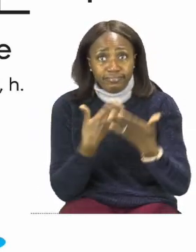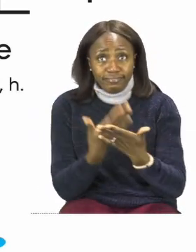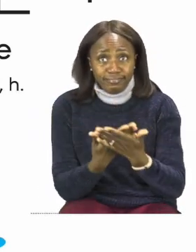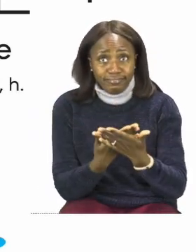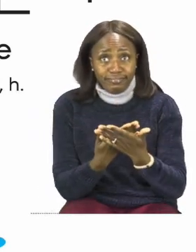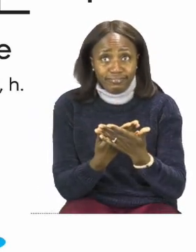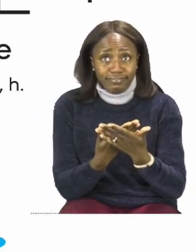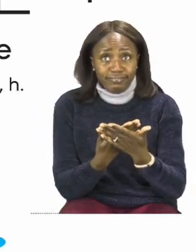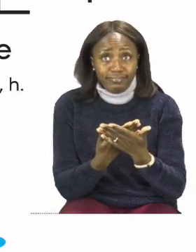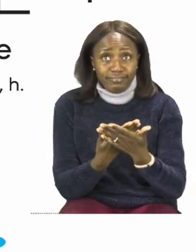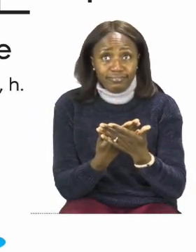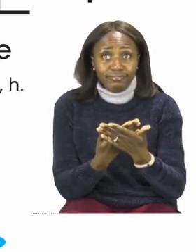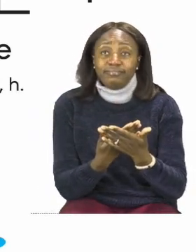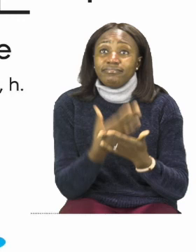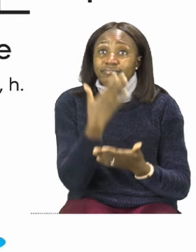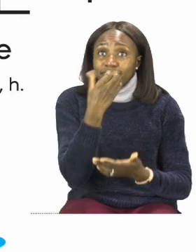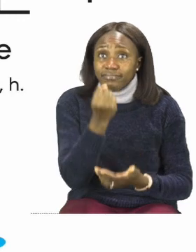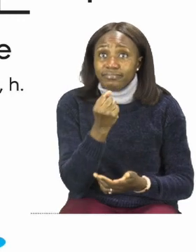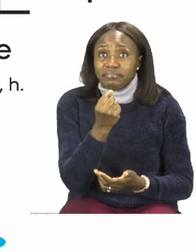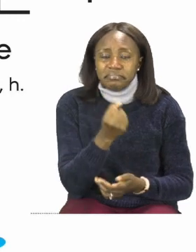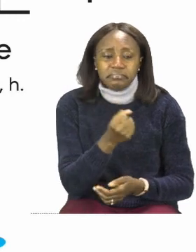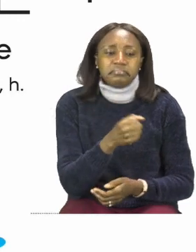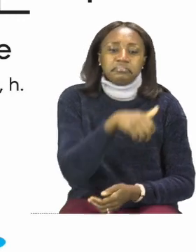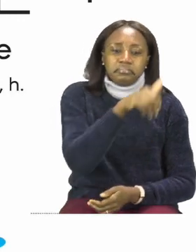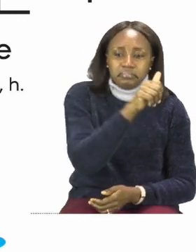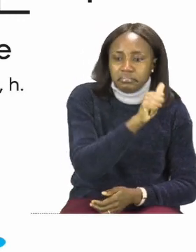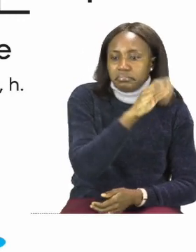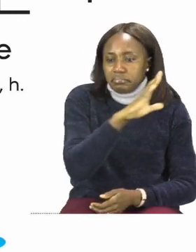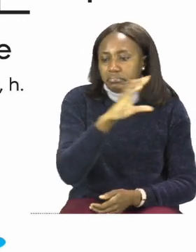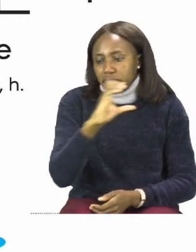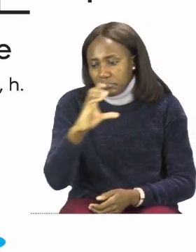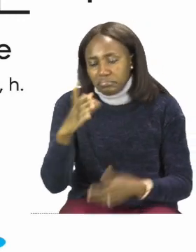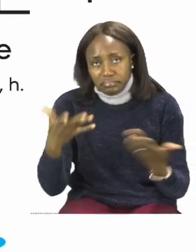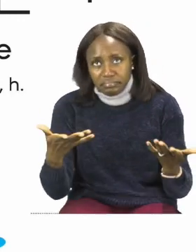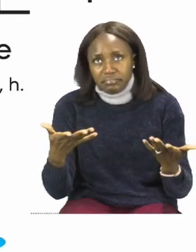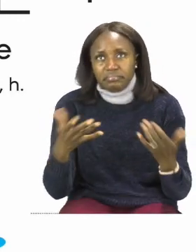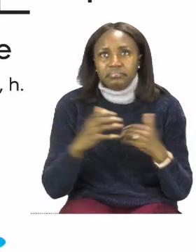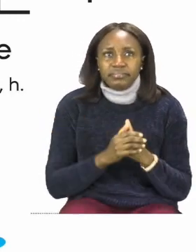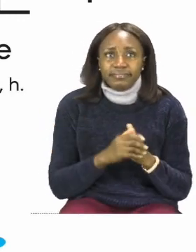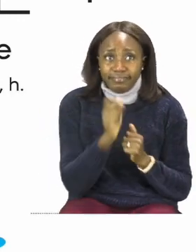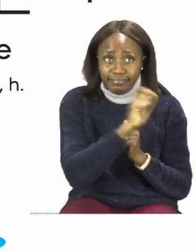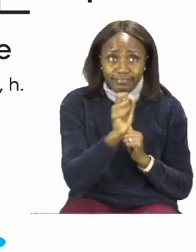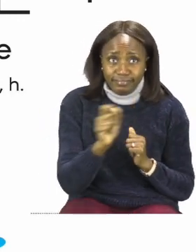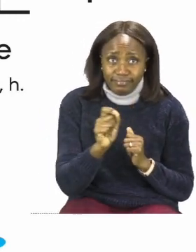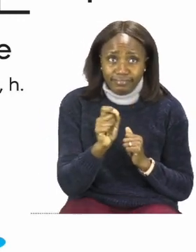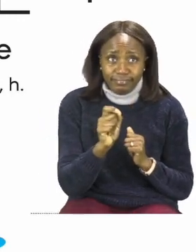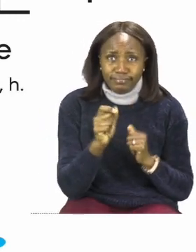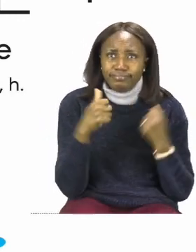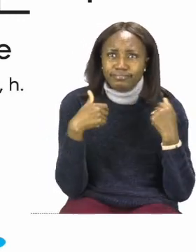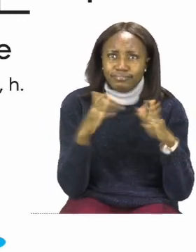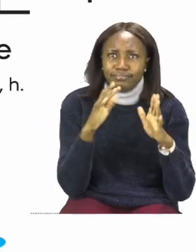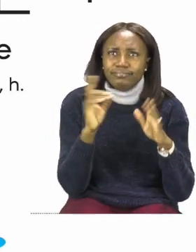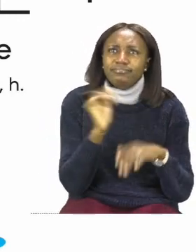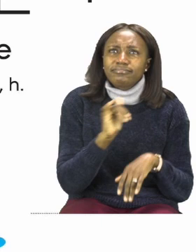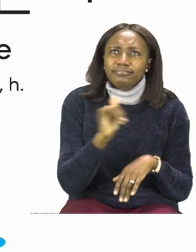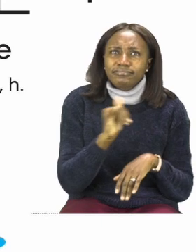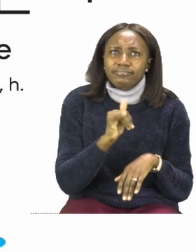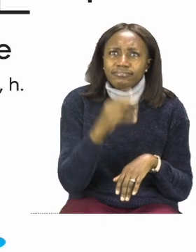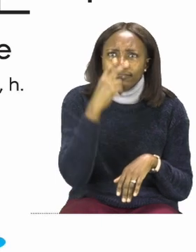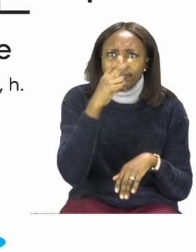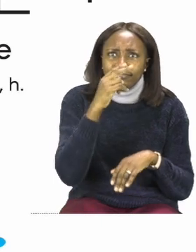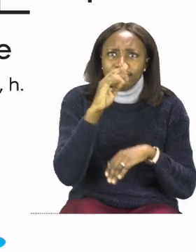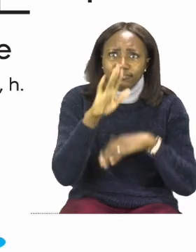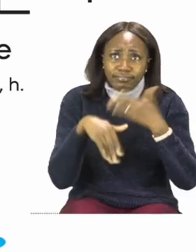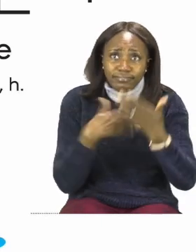beginning sound. That is the one that we have to fill in on the line. We can see that we have six pictures.